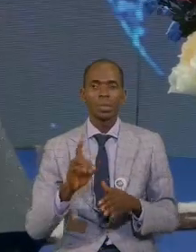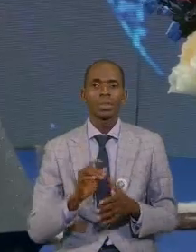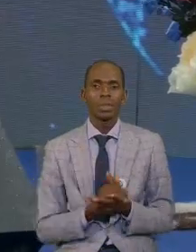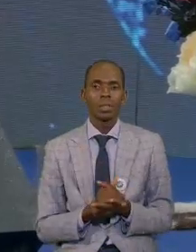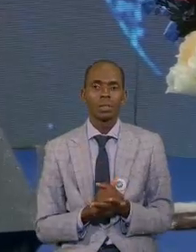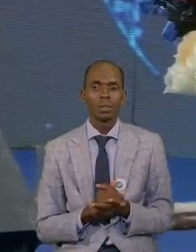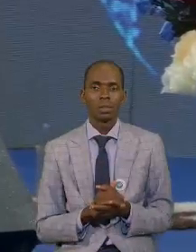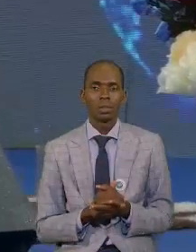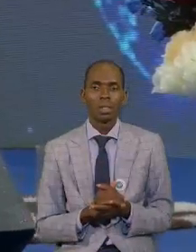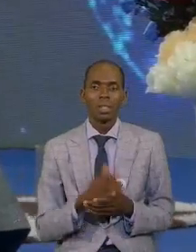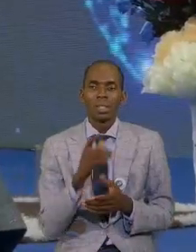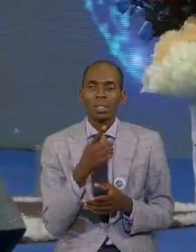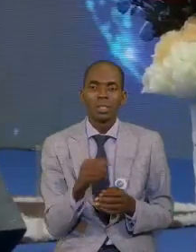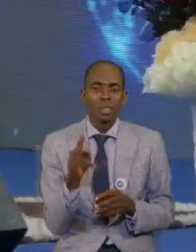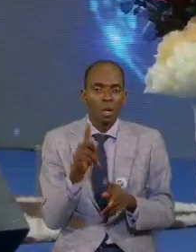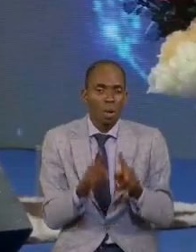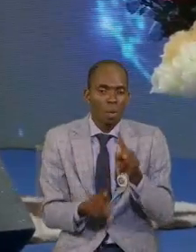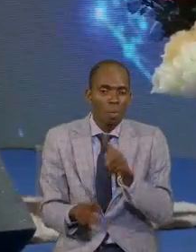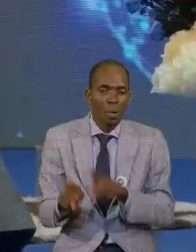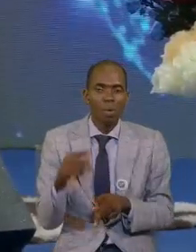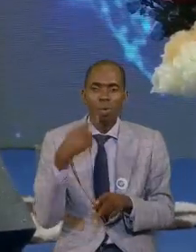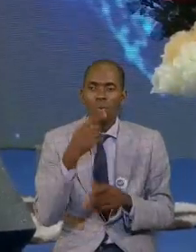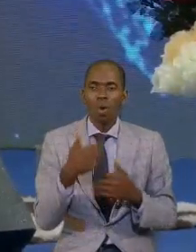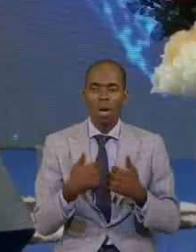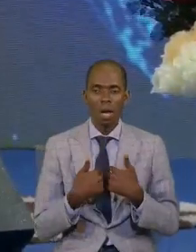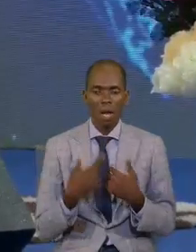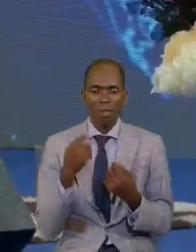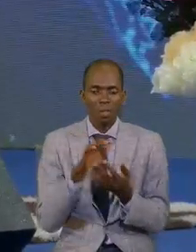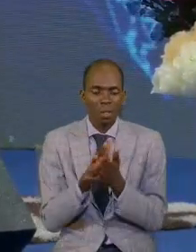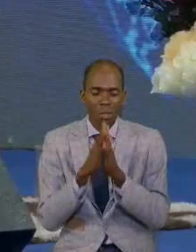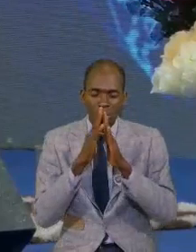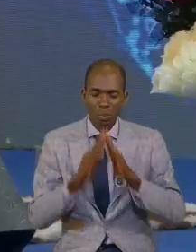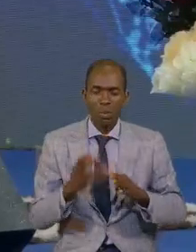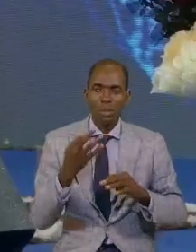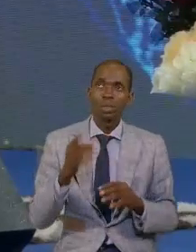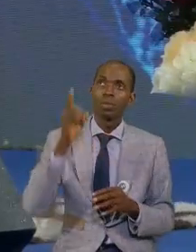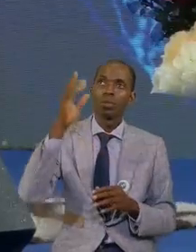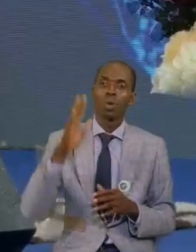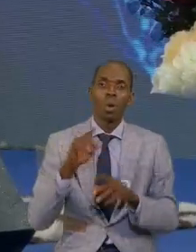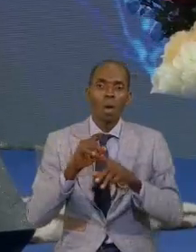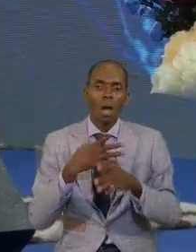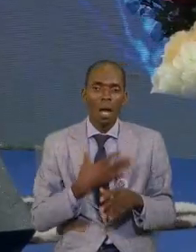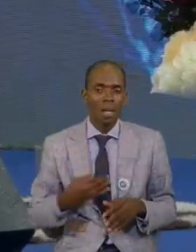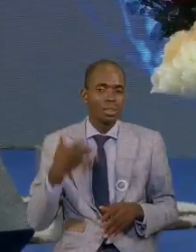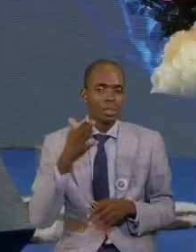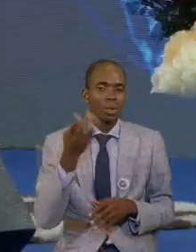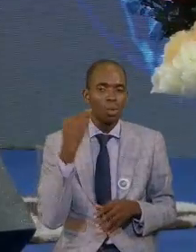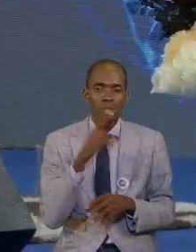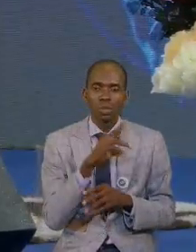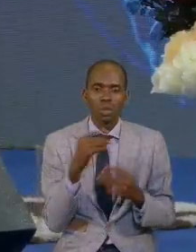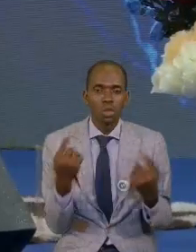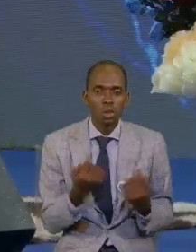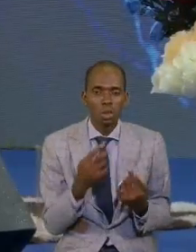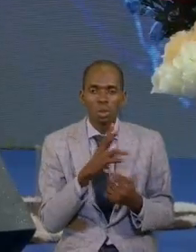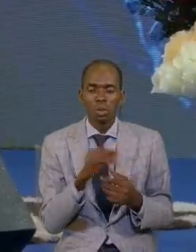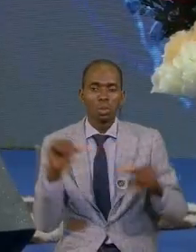The people who have the peace of God in their hearts, that there was no sin, there was no condemnation, and it's not, there's not something